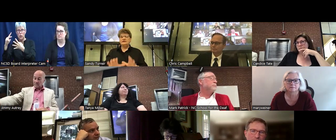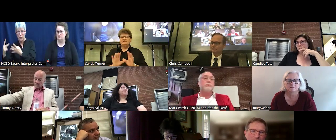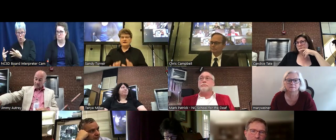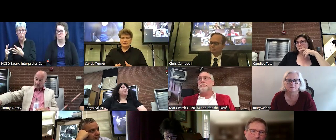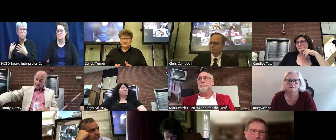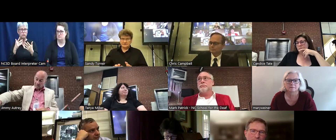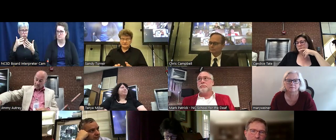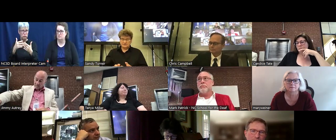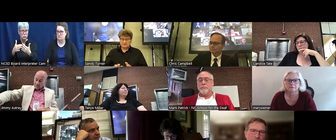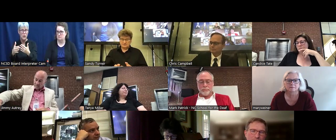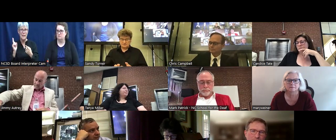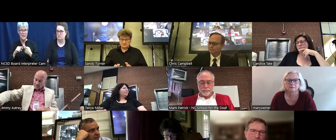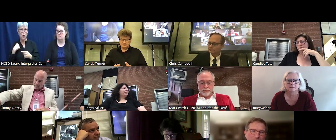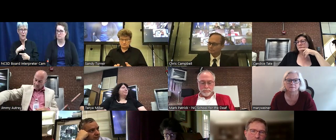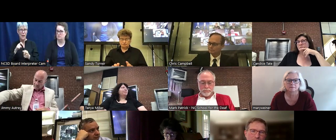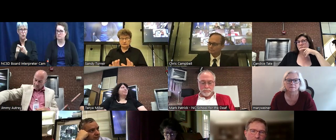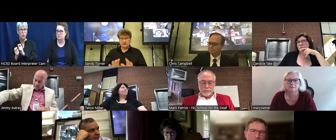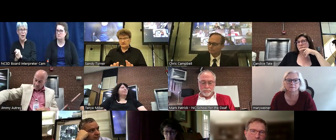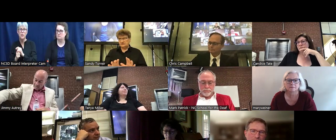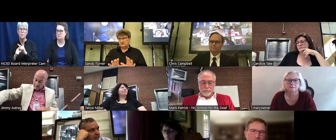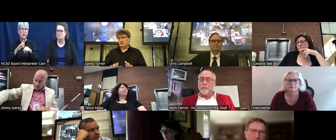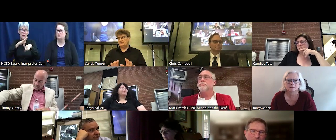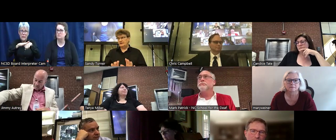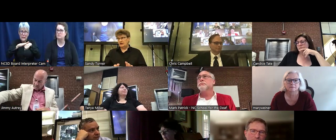be advised